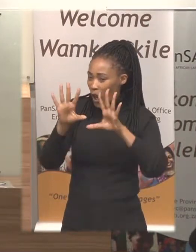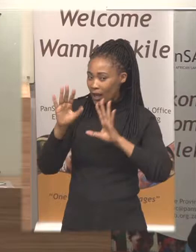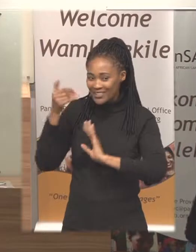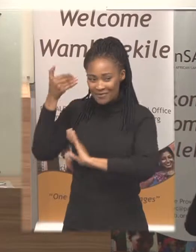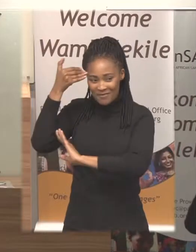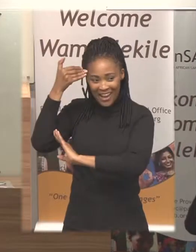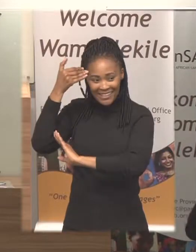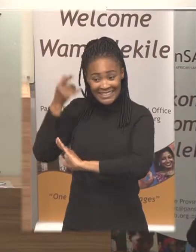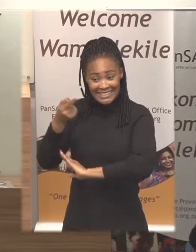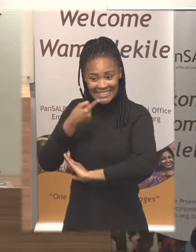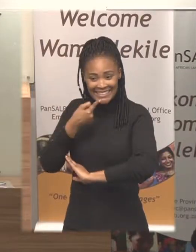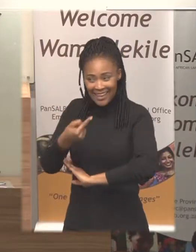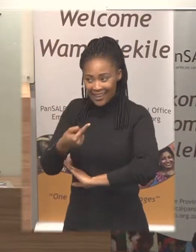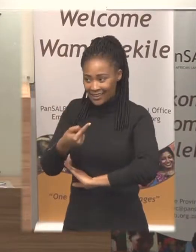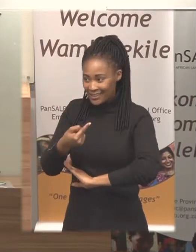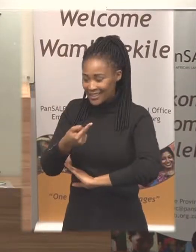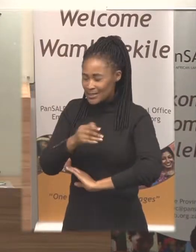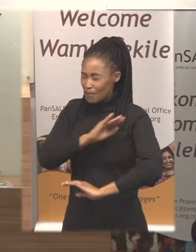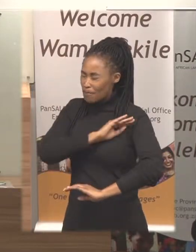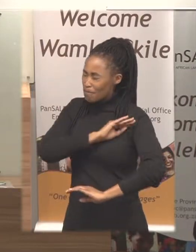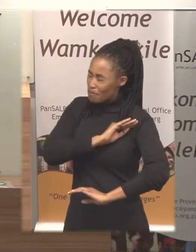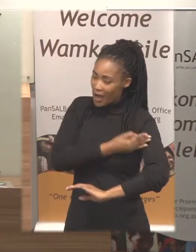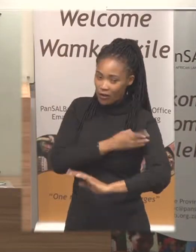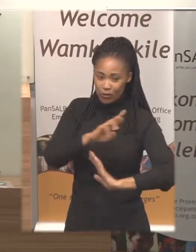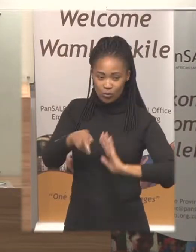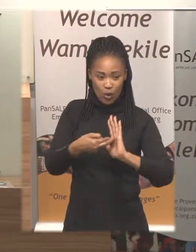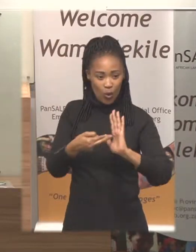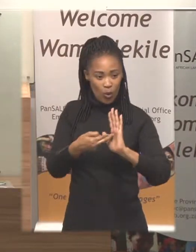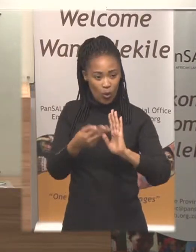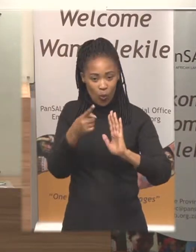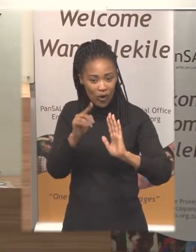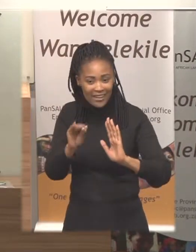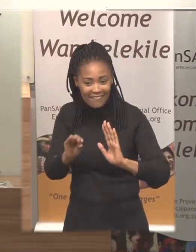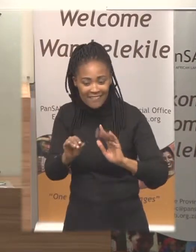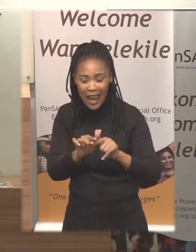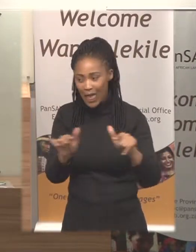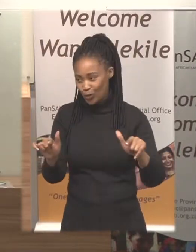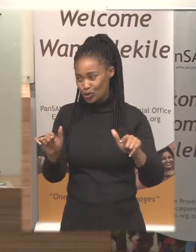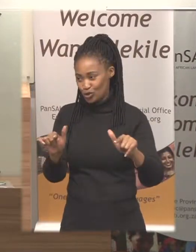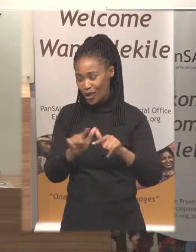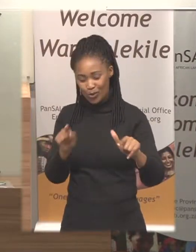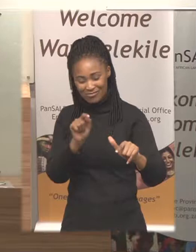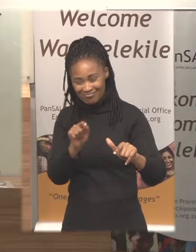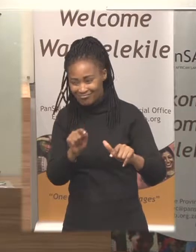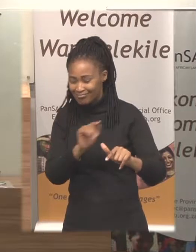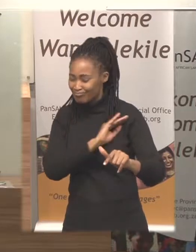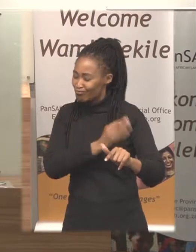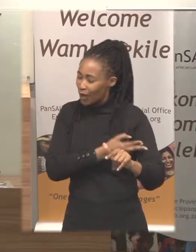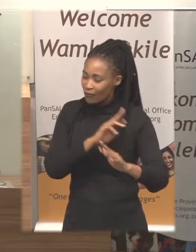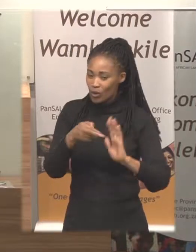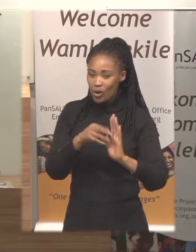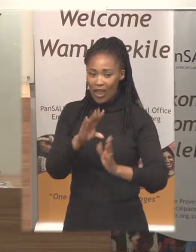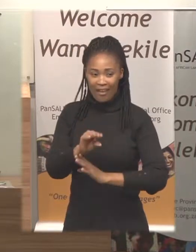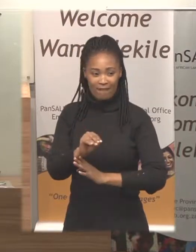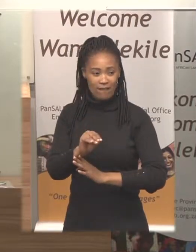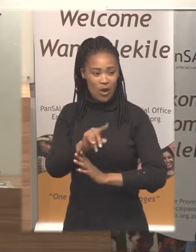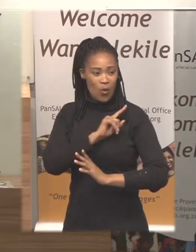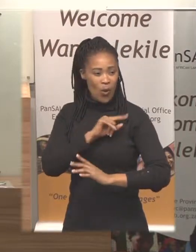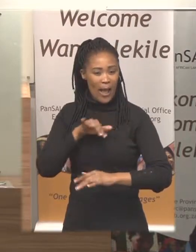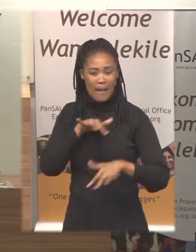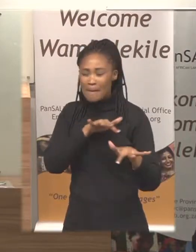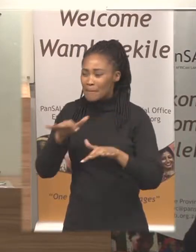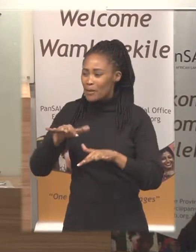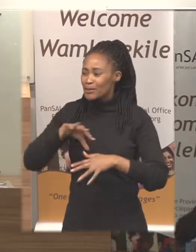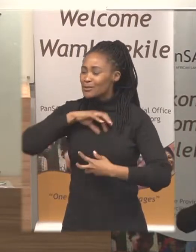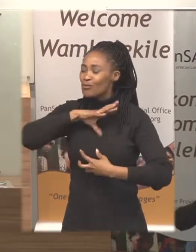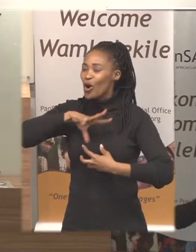he speaks about the powerful role of language in terms of actually capturing people's spirits and